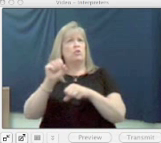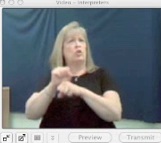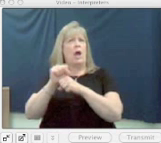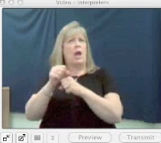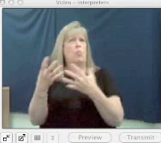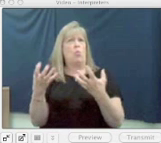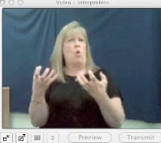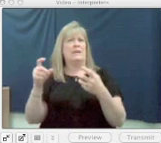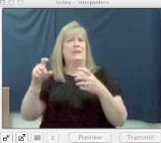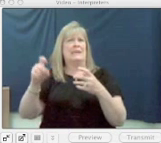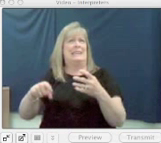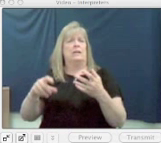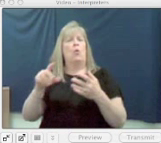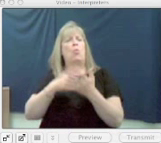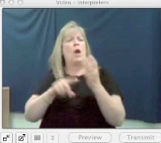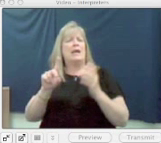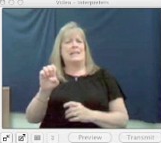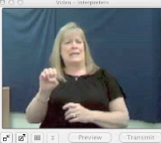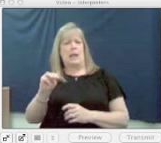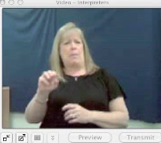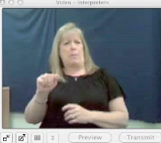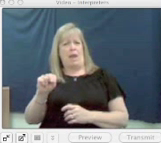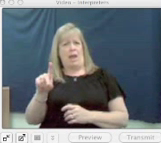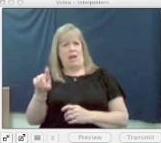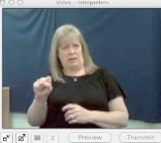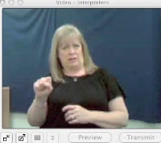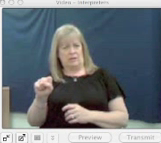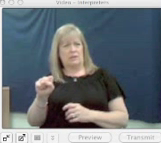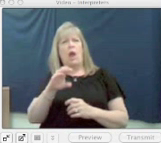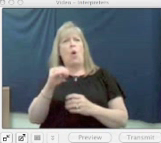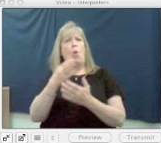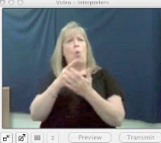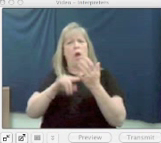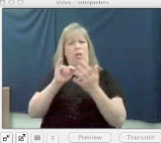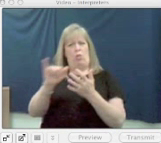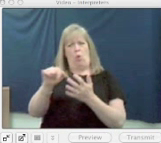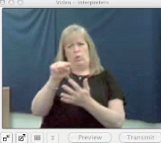those factors that are significant enough that they impact our work?